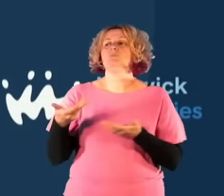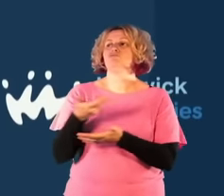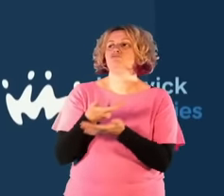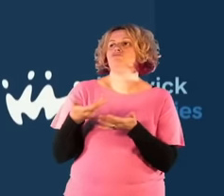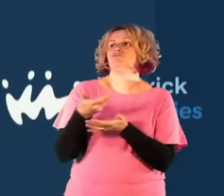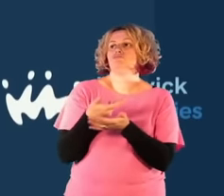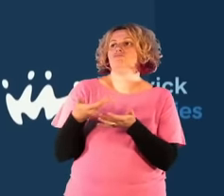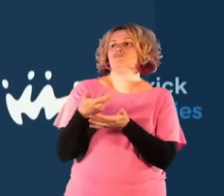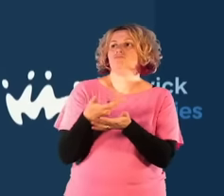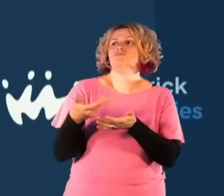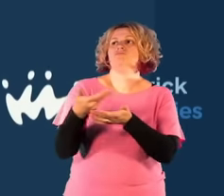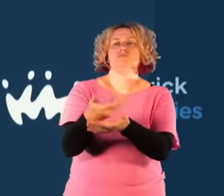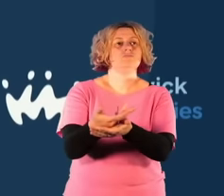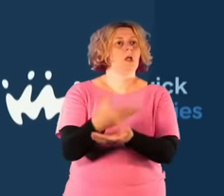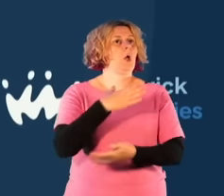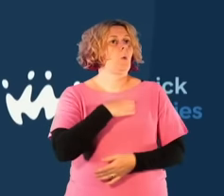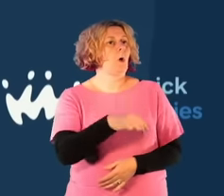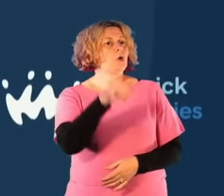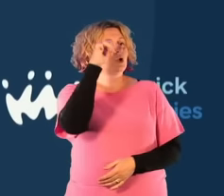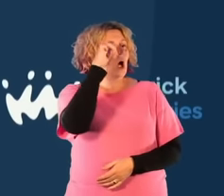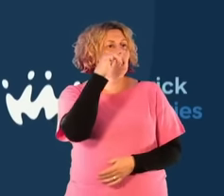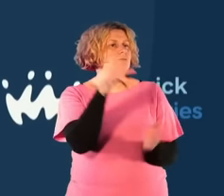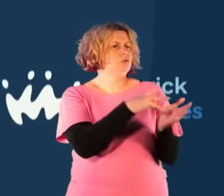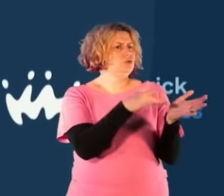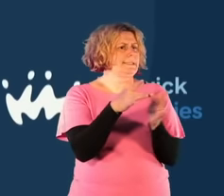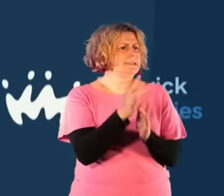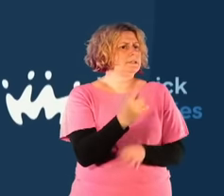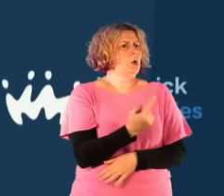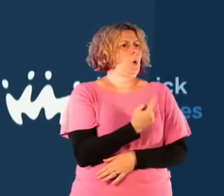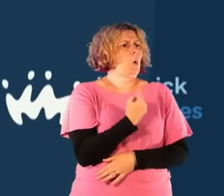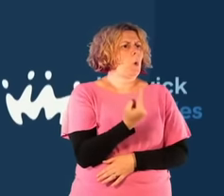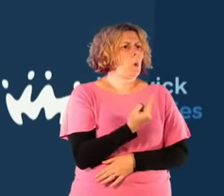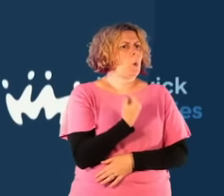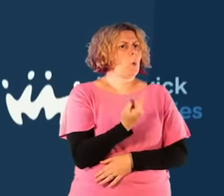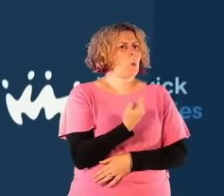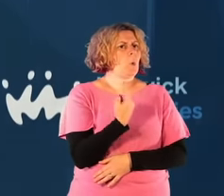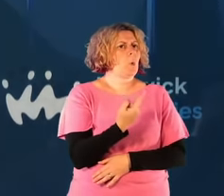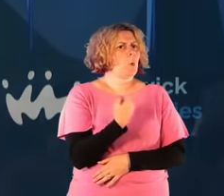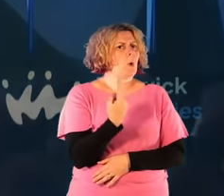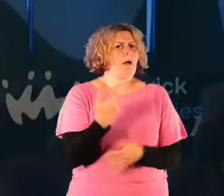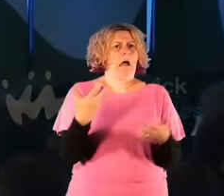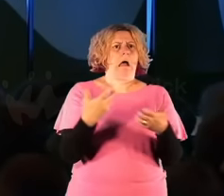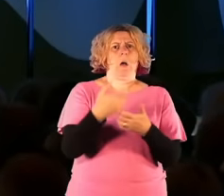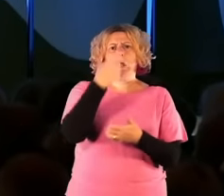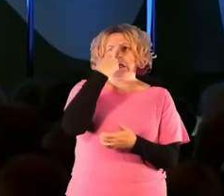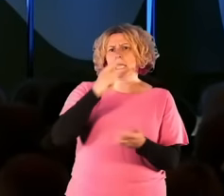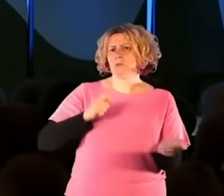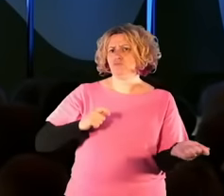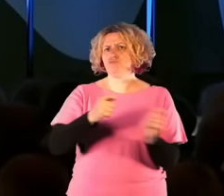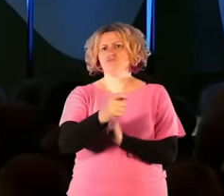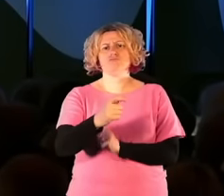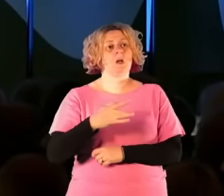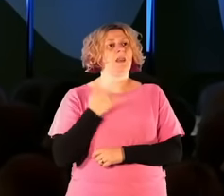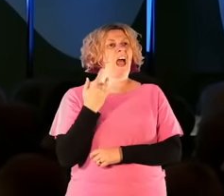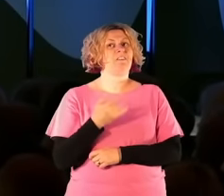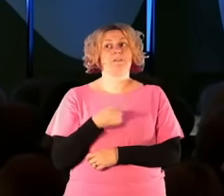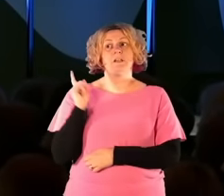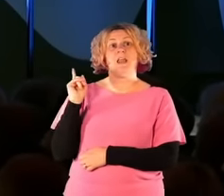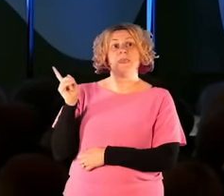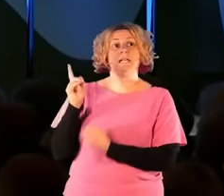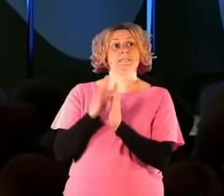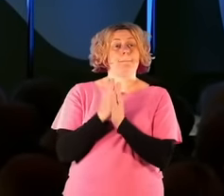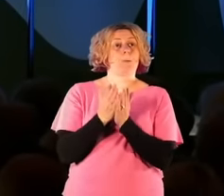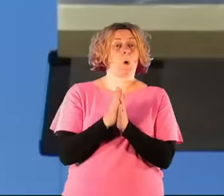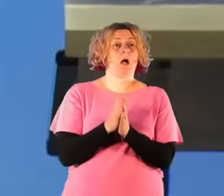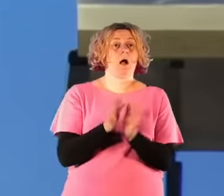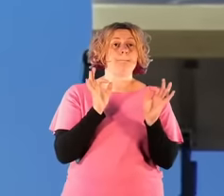If you want to know who Jesus is, what he's all about, and how he can totally transform your life, then this book is for you. And